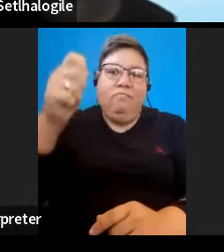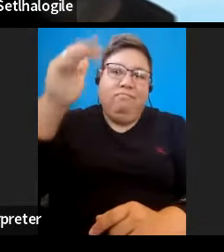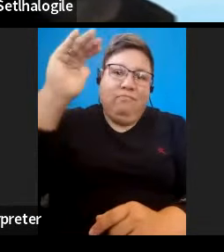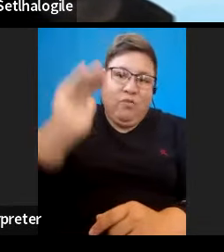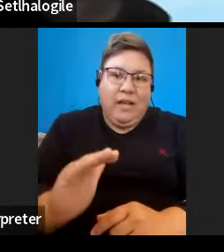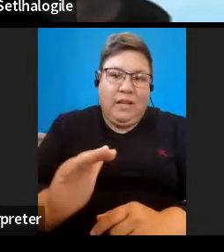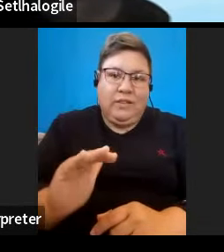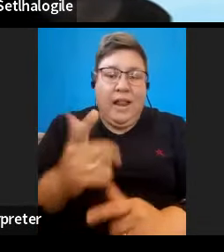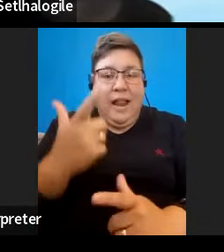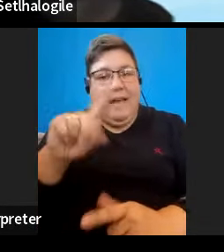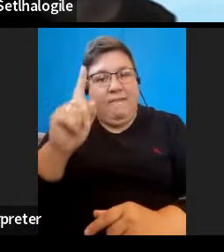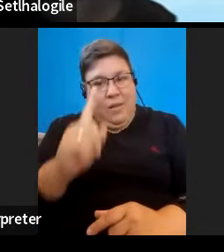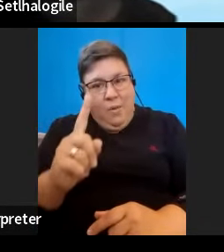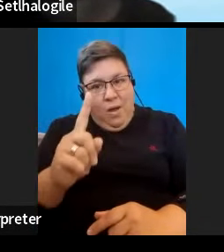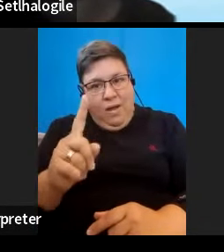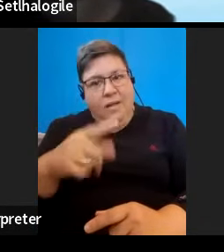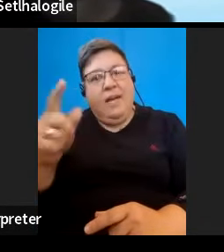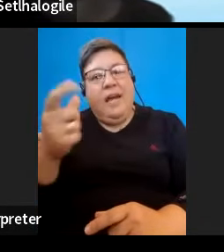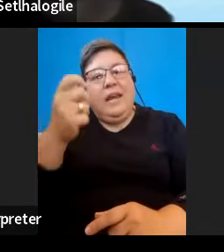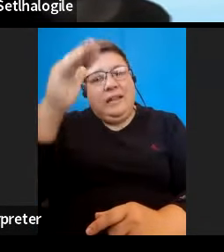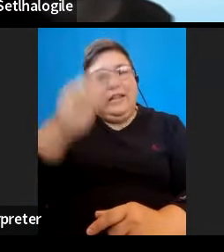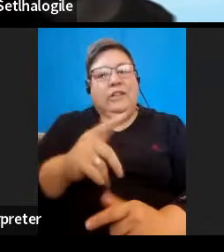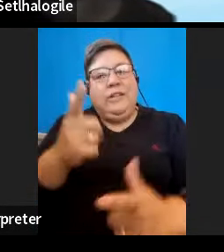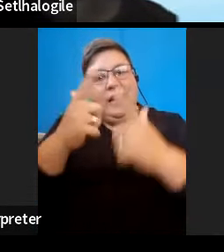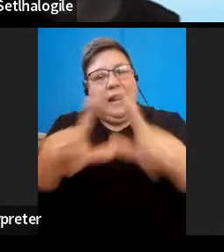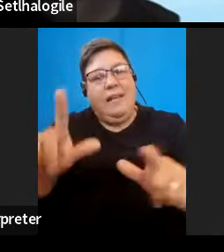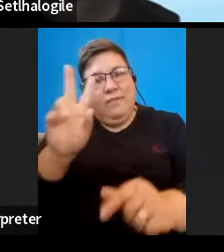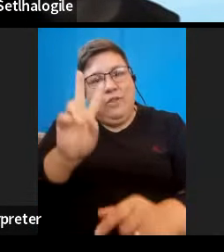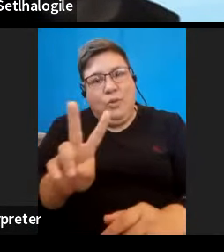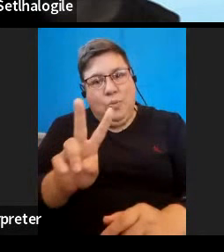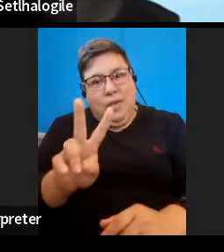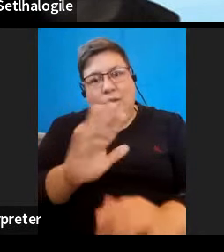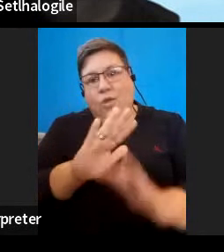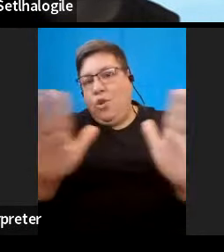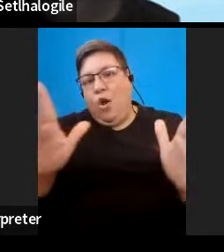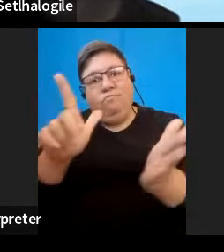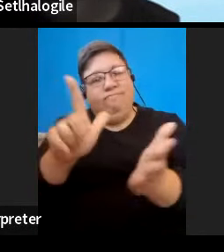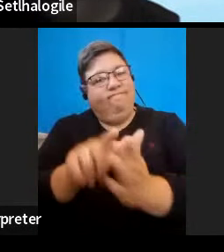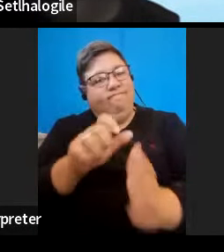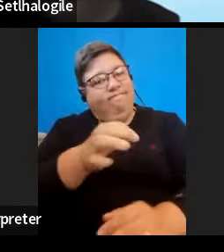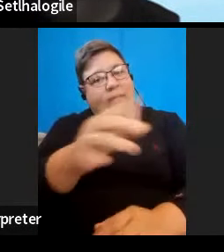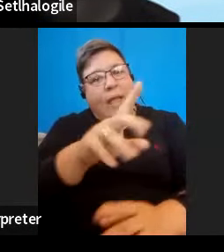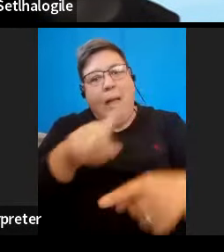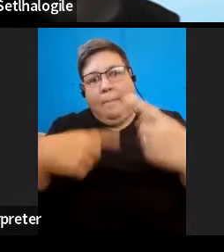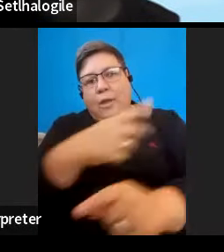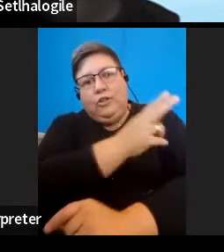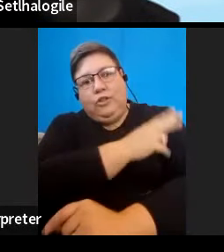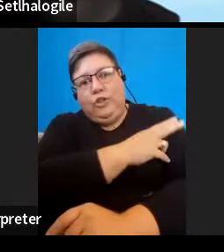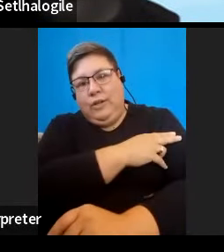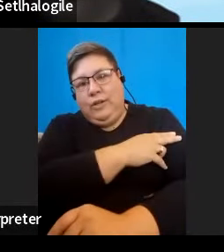level 1 and no lodging of security for level 2, which speaks to